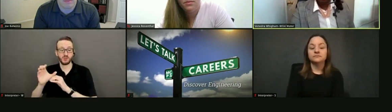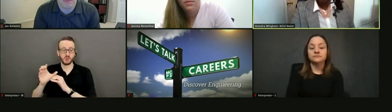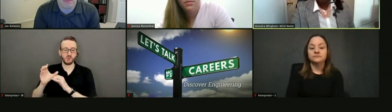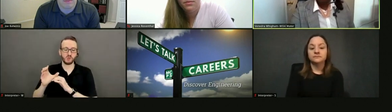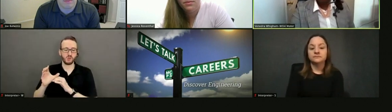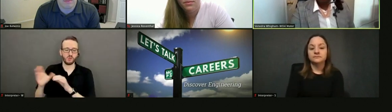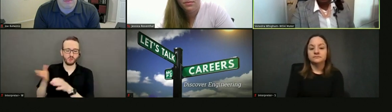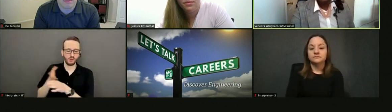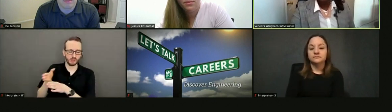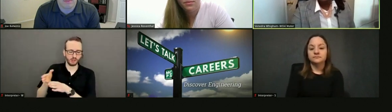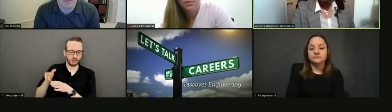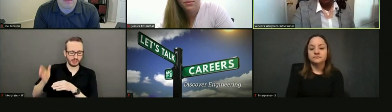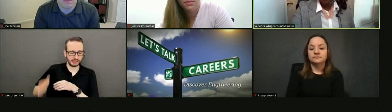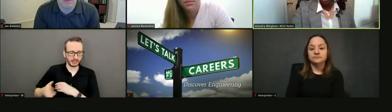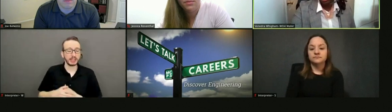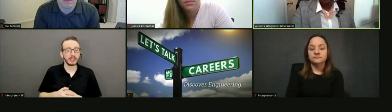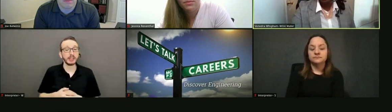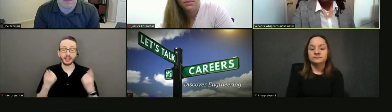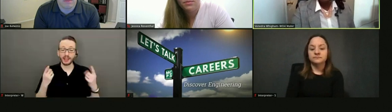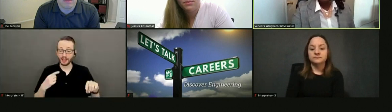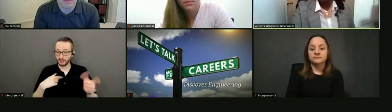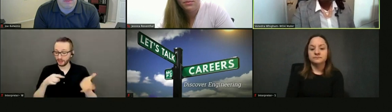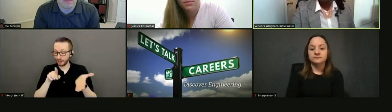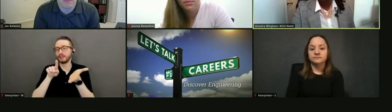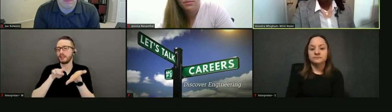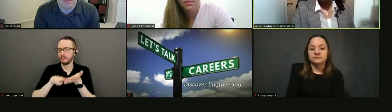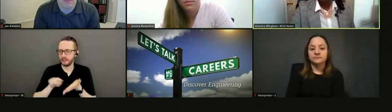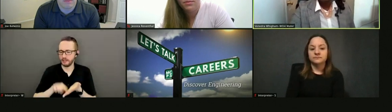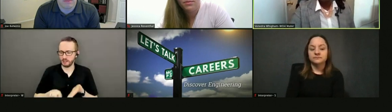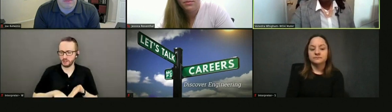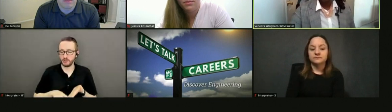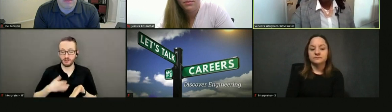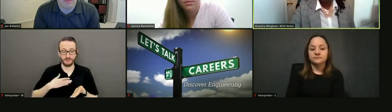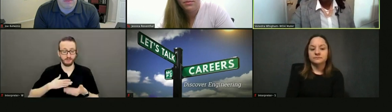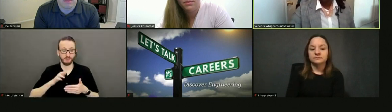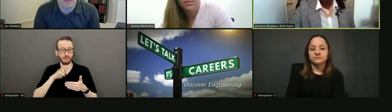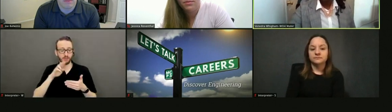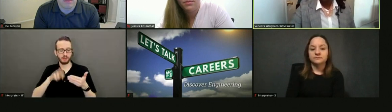because when I do an investigation, my results